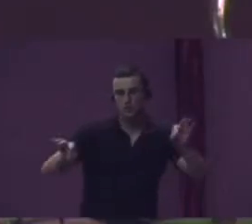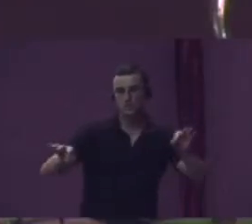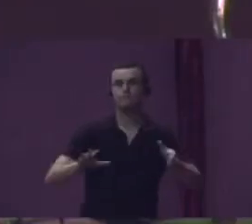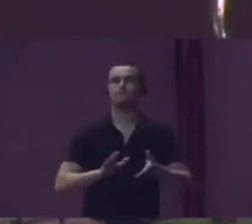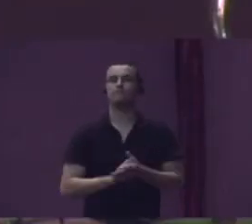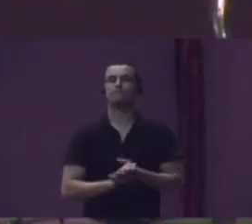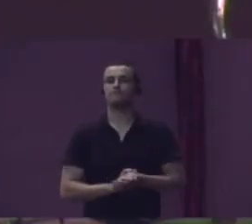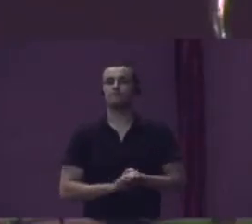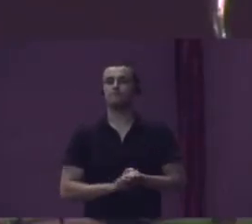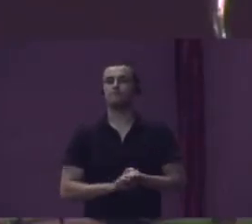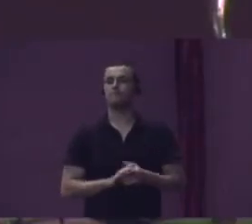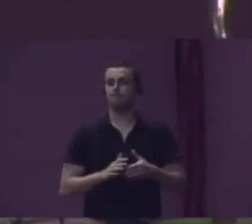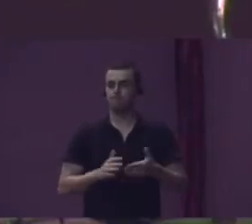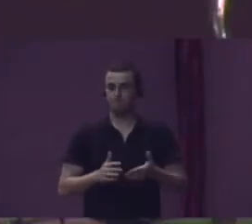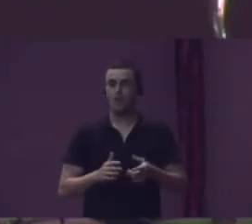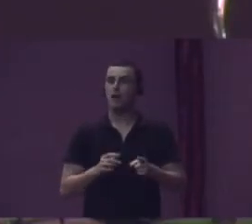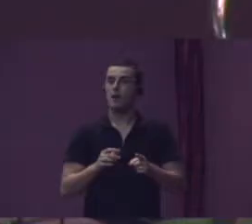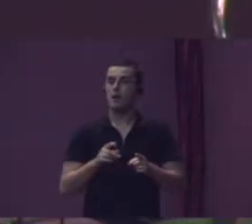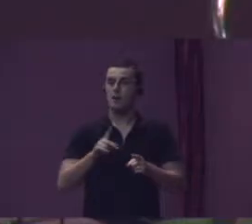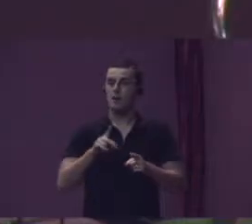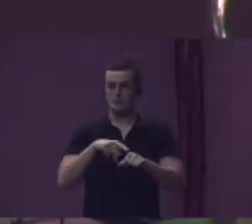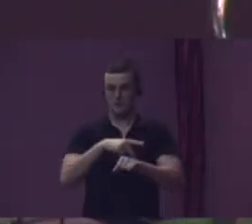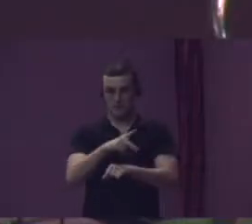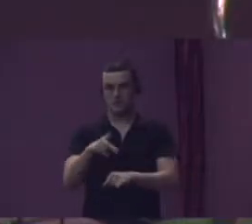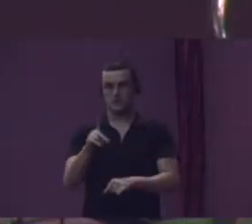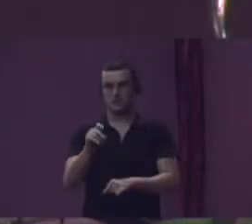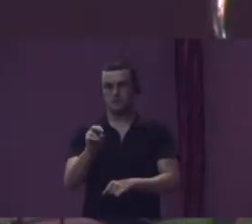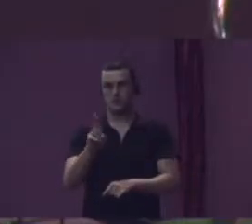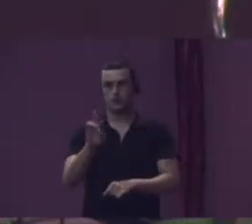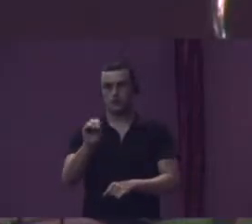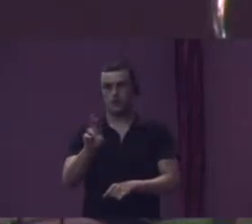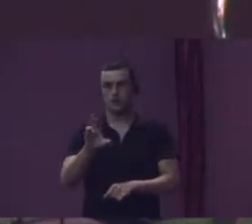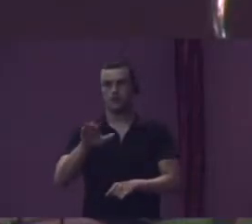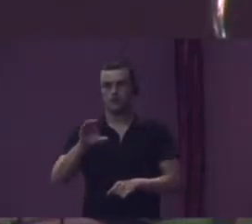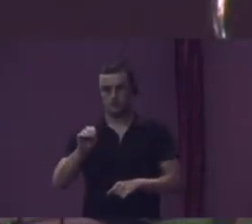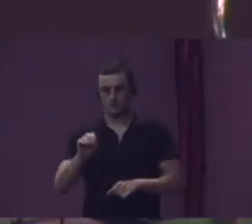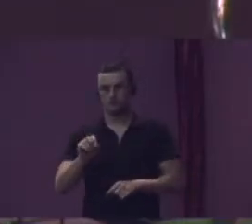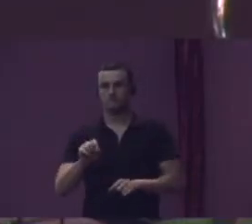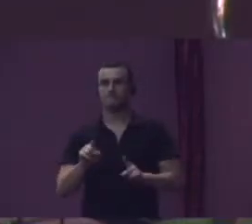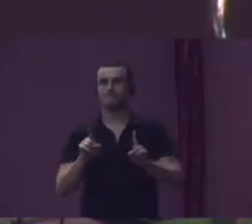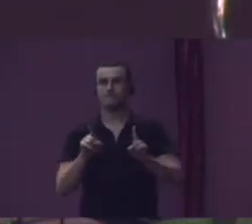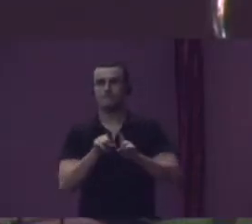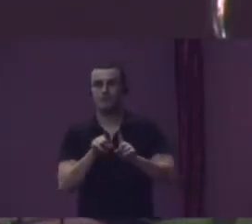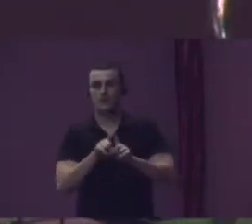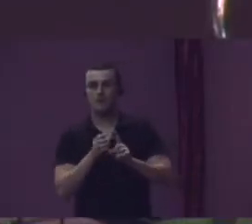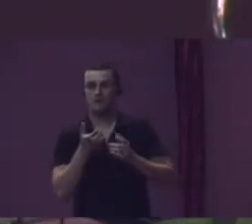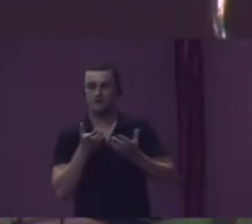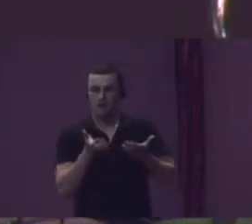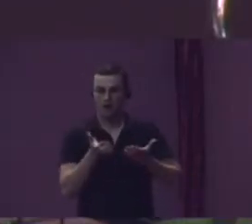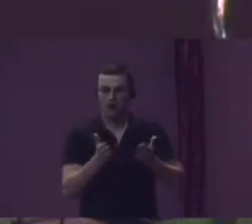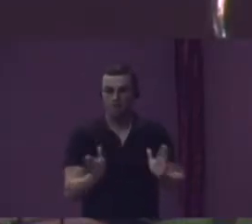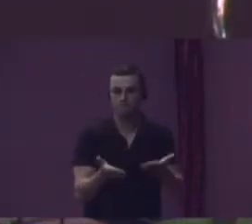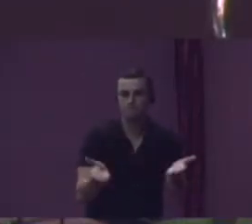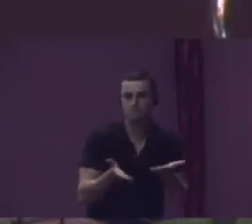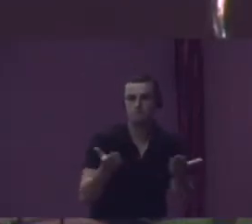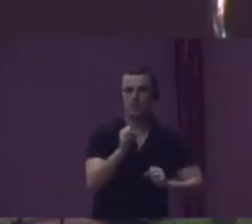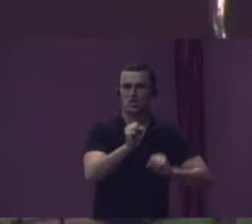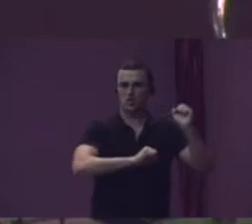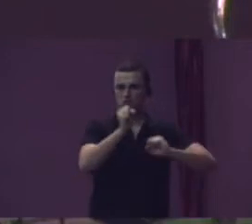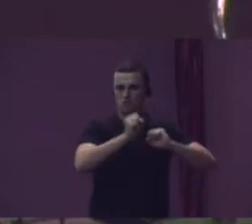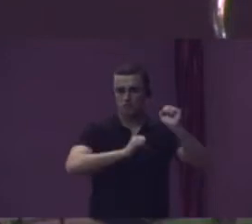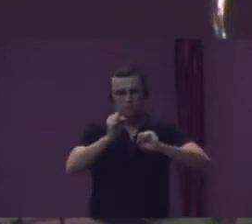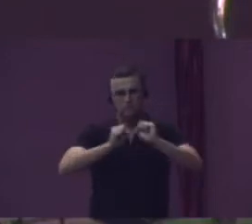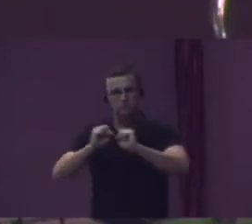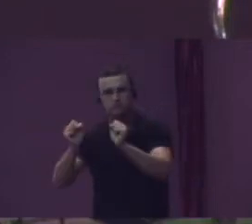increase production and efficiency through industrialization and modernization. Ideally, the collection and analysis